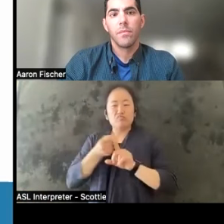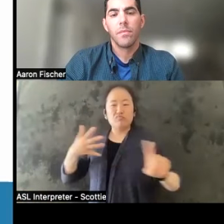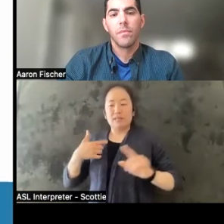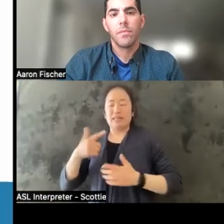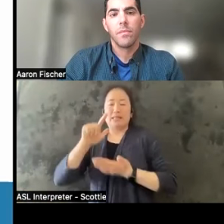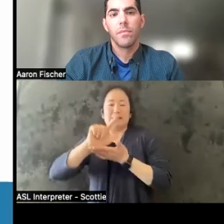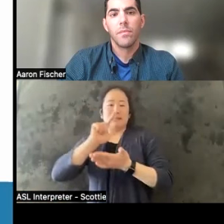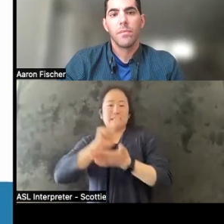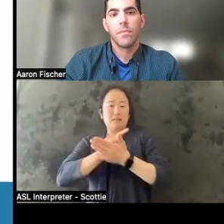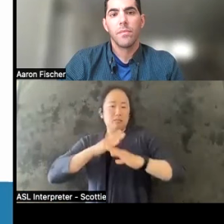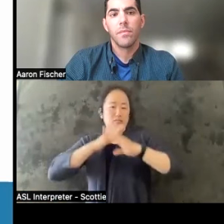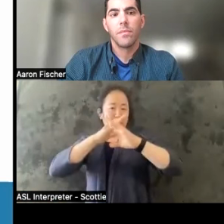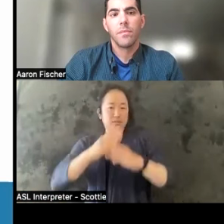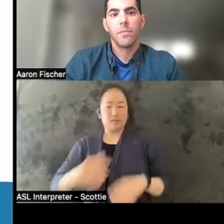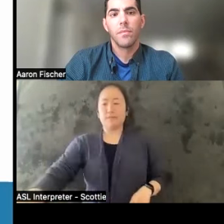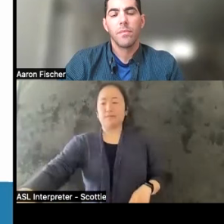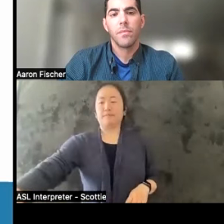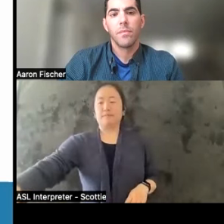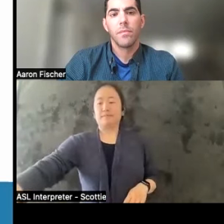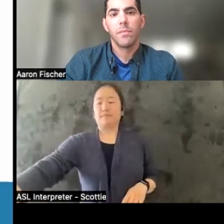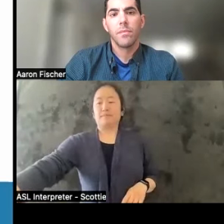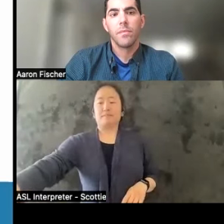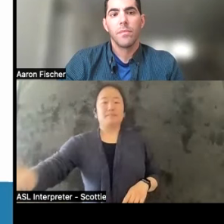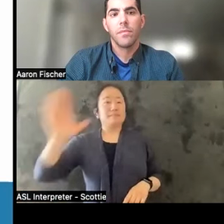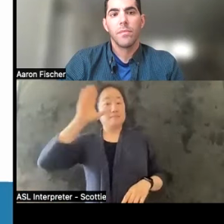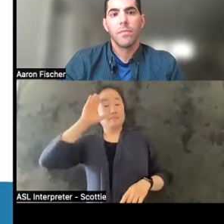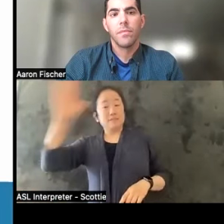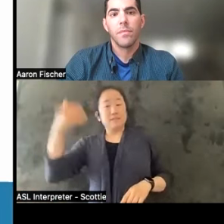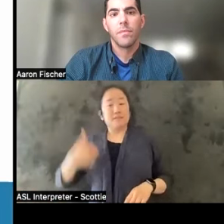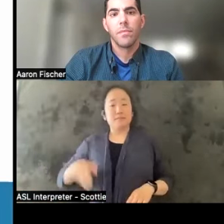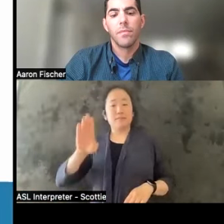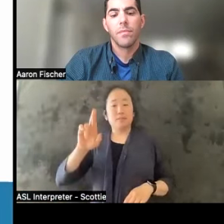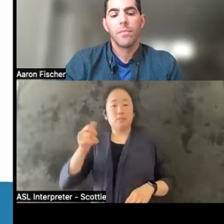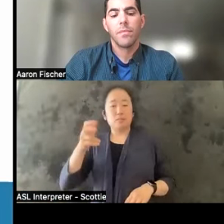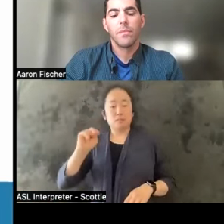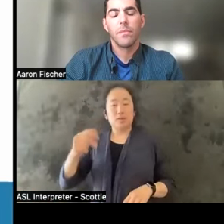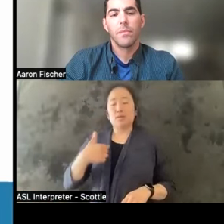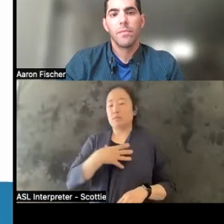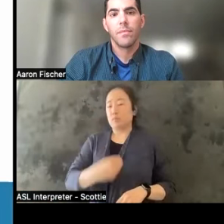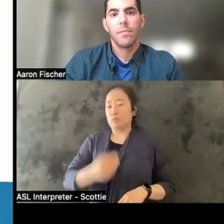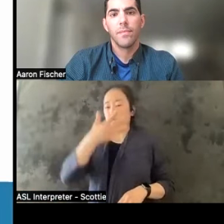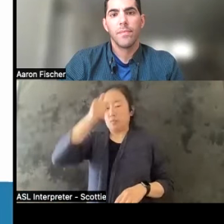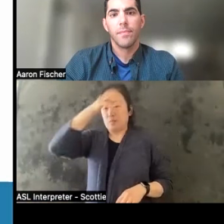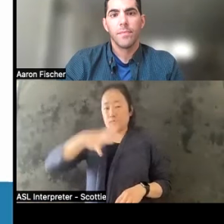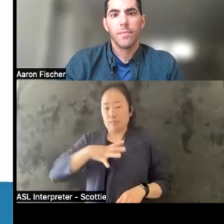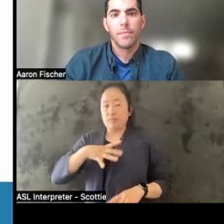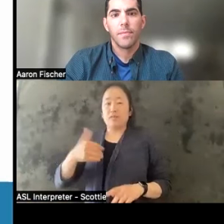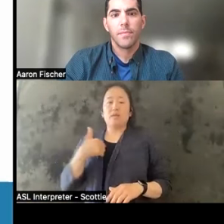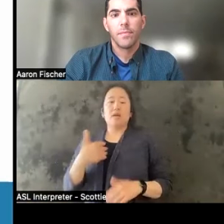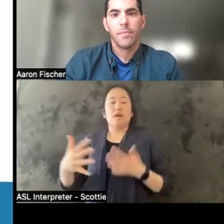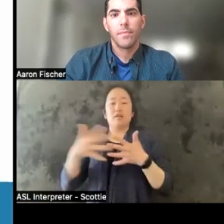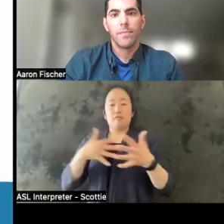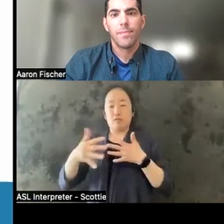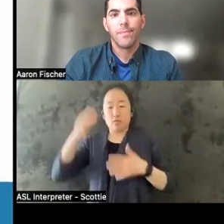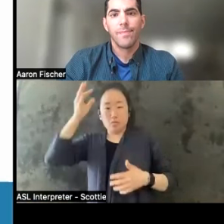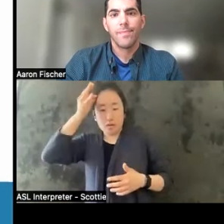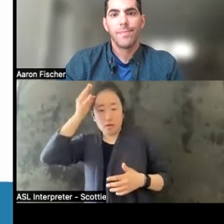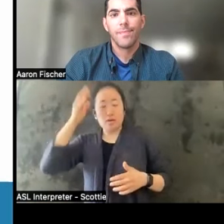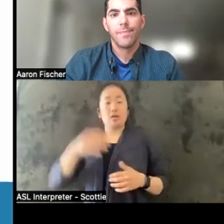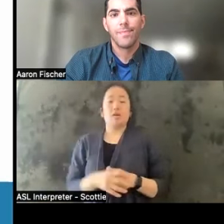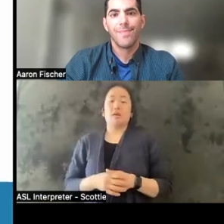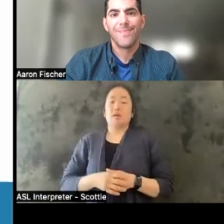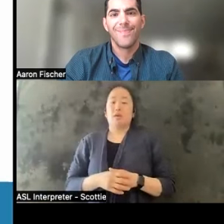Thanks, Katie. This is Brian. I am a white male I have gray hair. I've